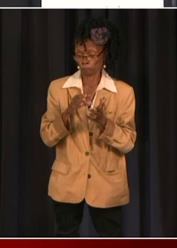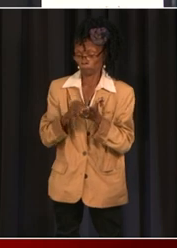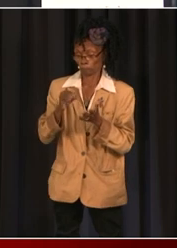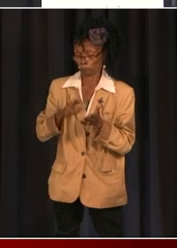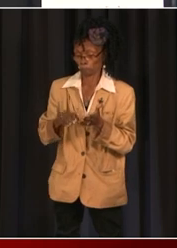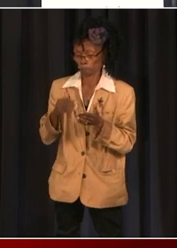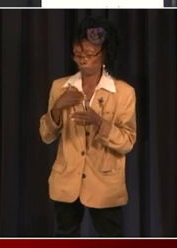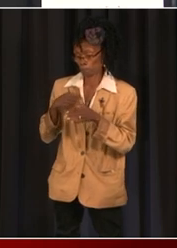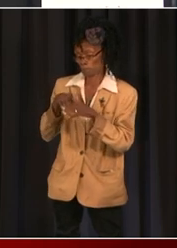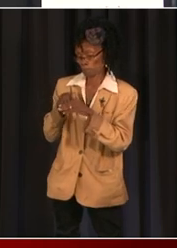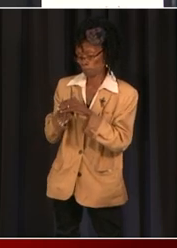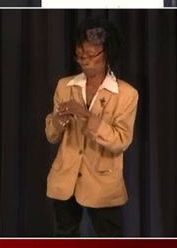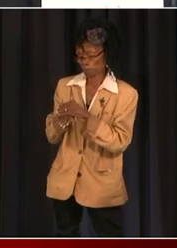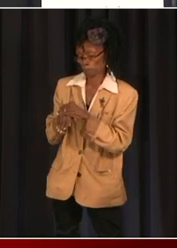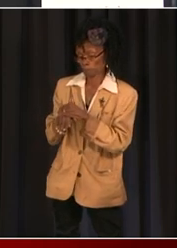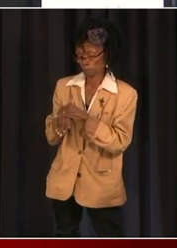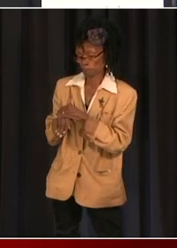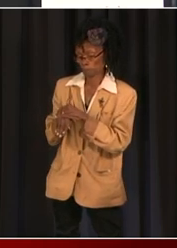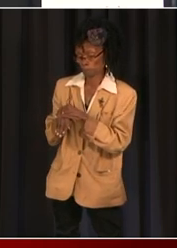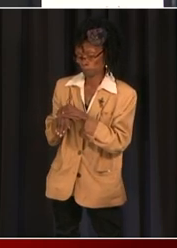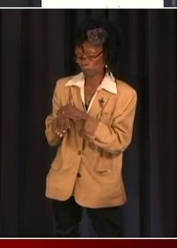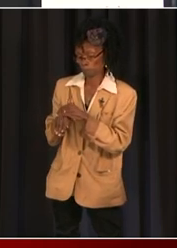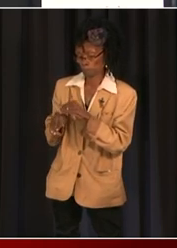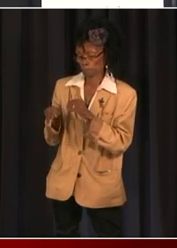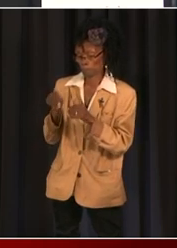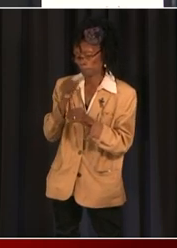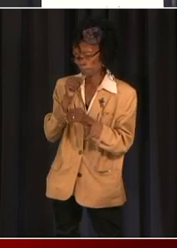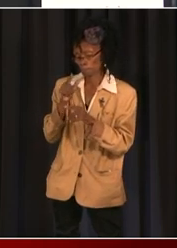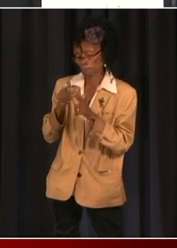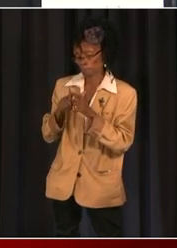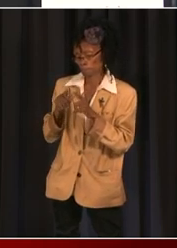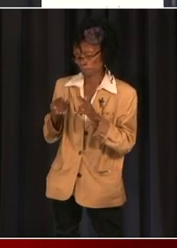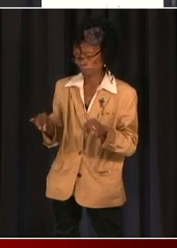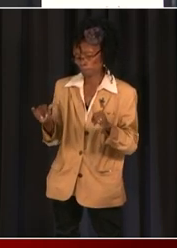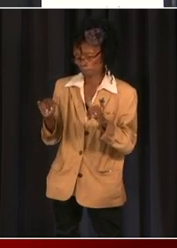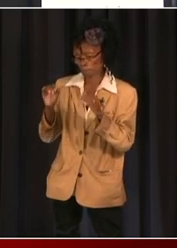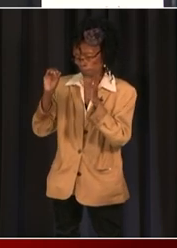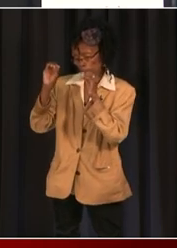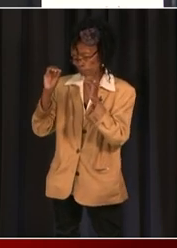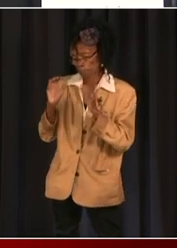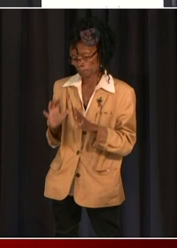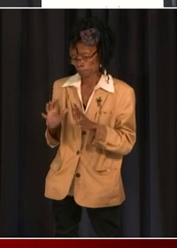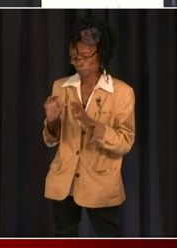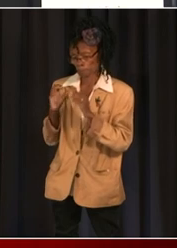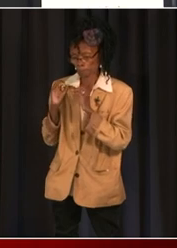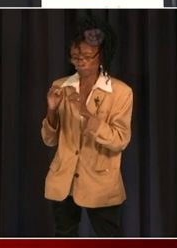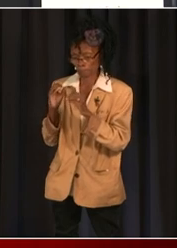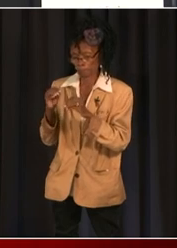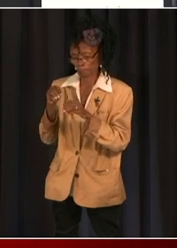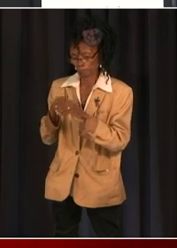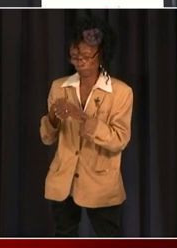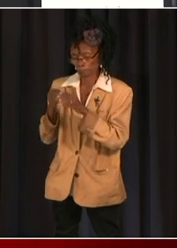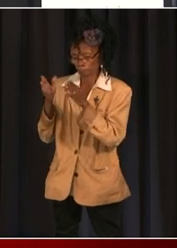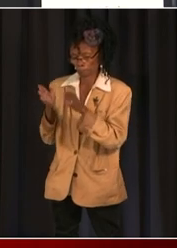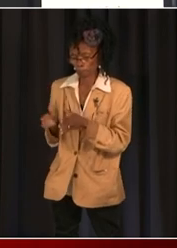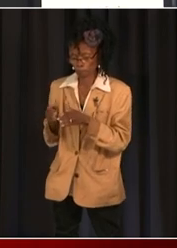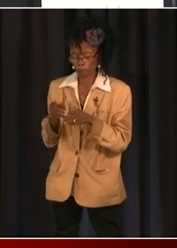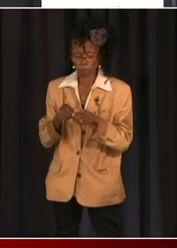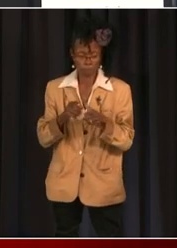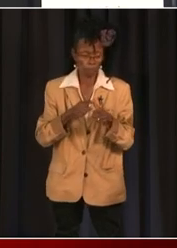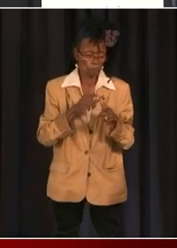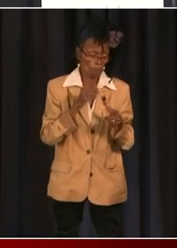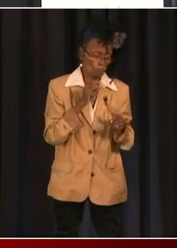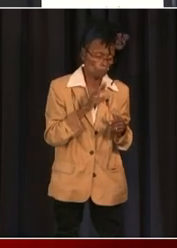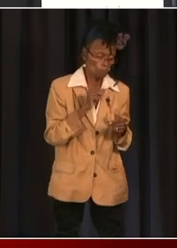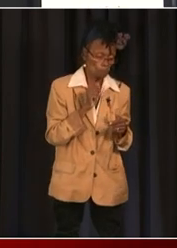access to simulcast instruction where students are taught by a teacher both in person and at home. The